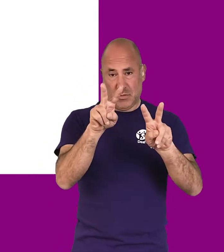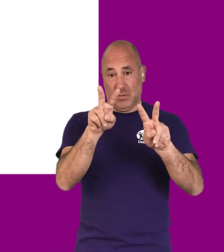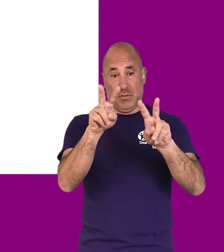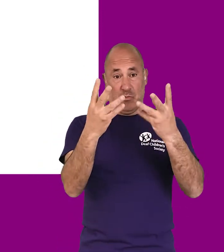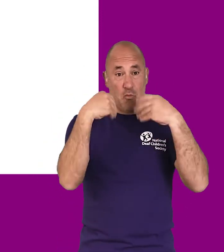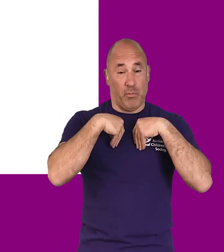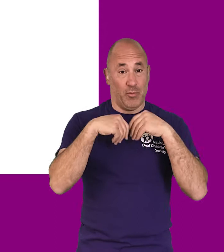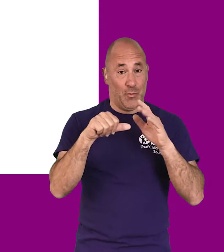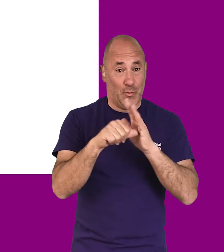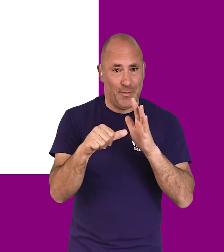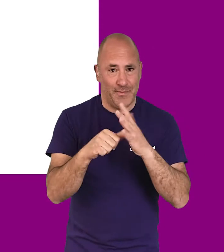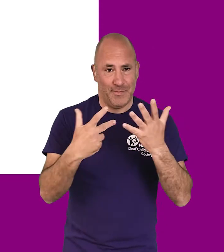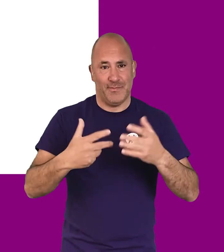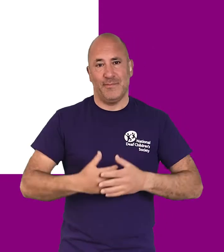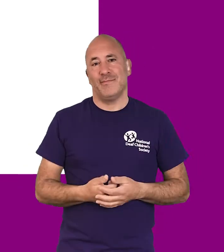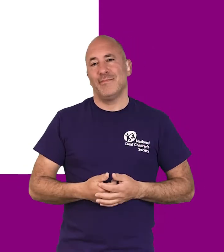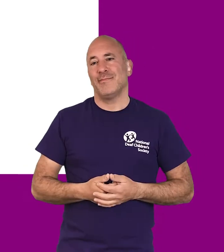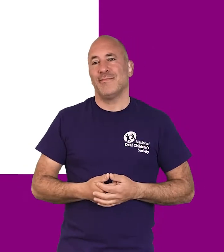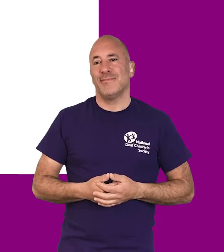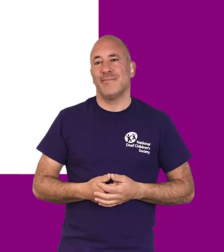process what was being said.